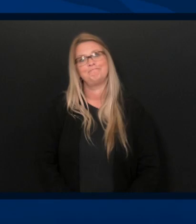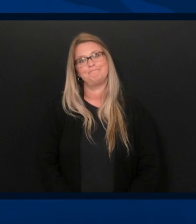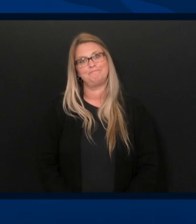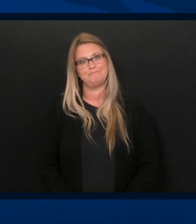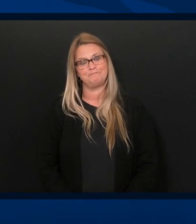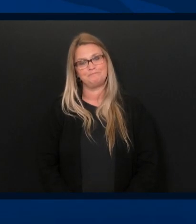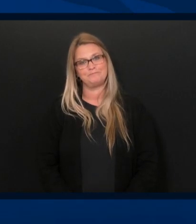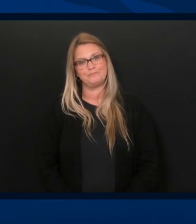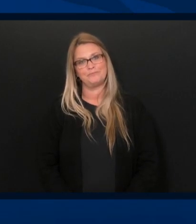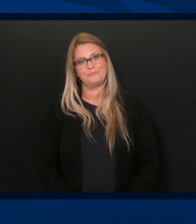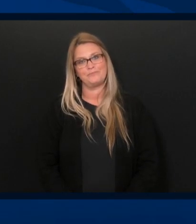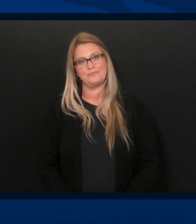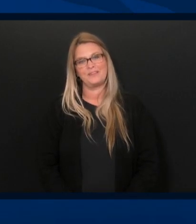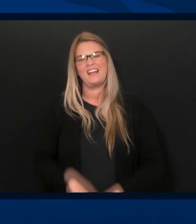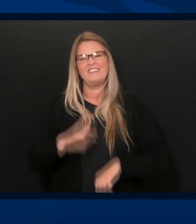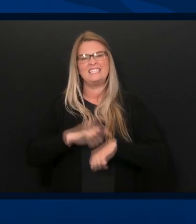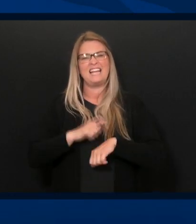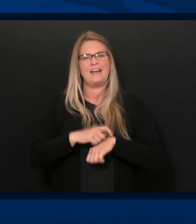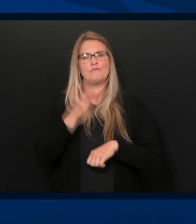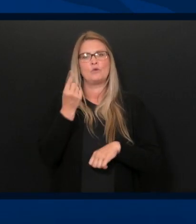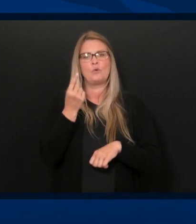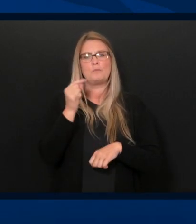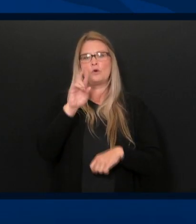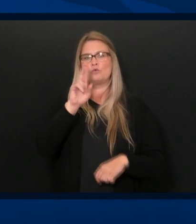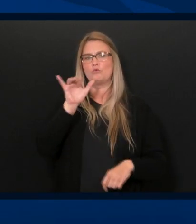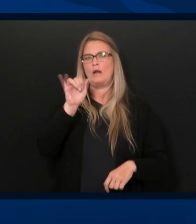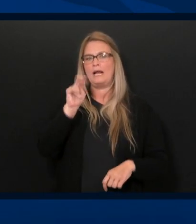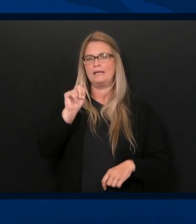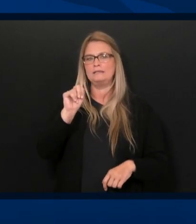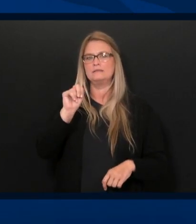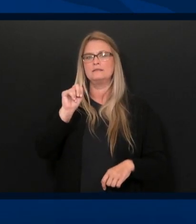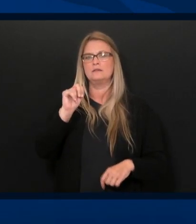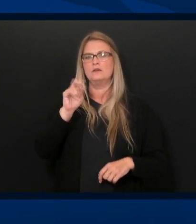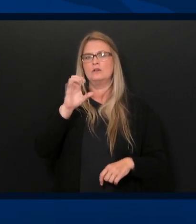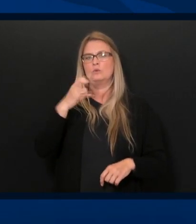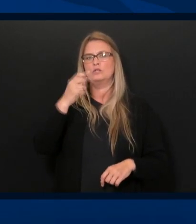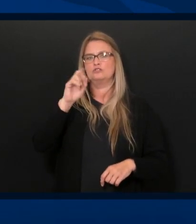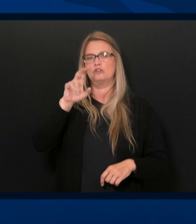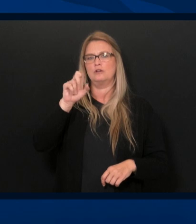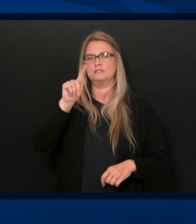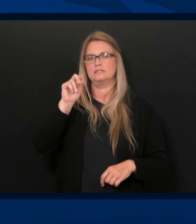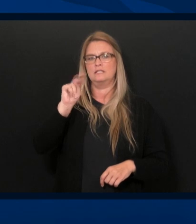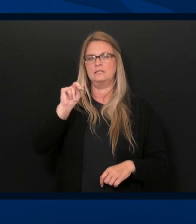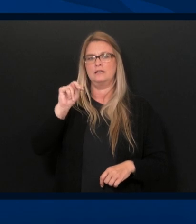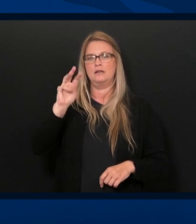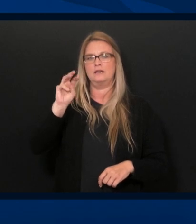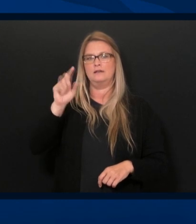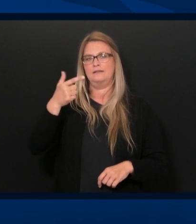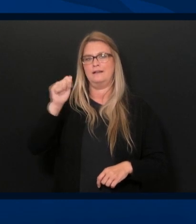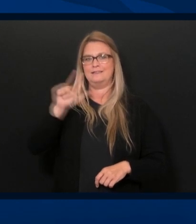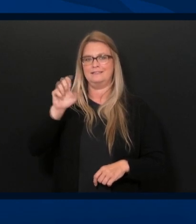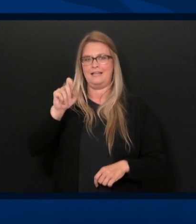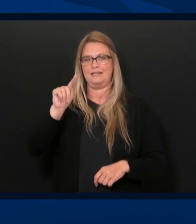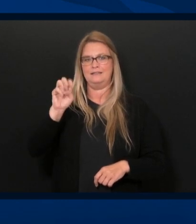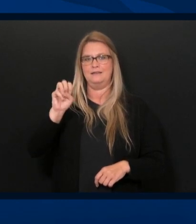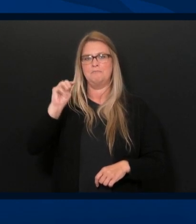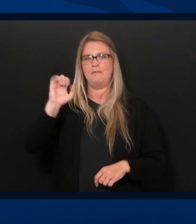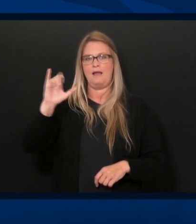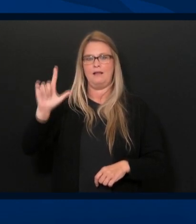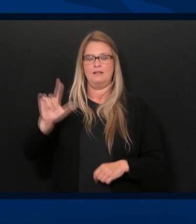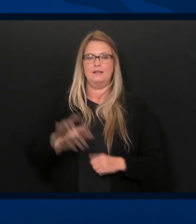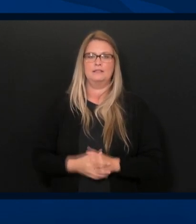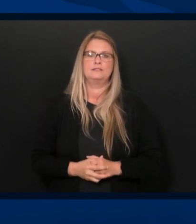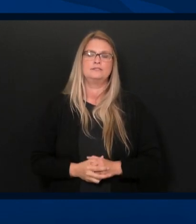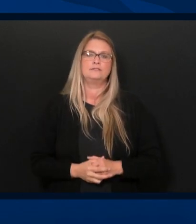All right, thank you, Charles. We have time for one more. We'll go to Ryan Quinn with the Charleston Gazette-Mail. Hey, there are 4 kids